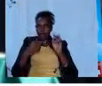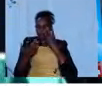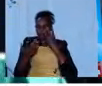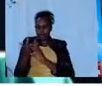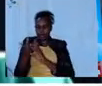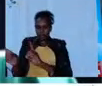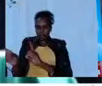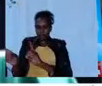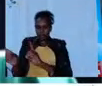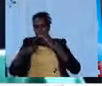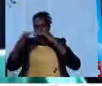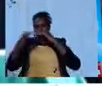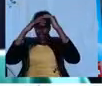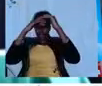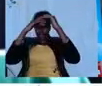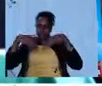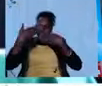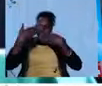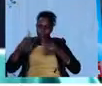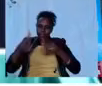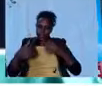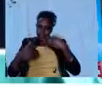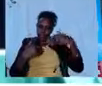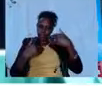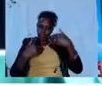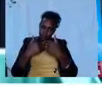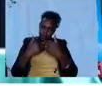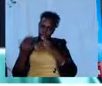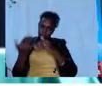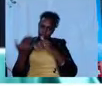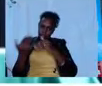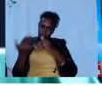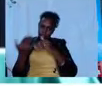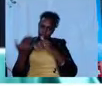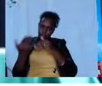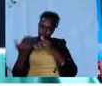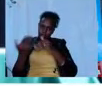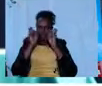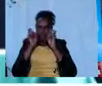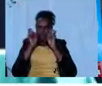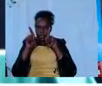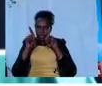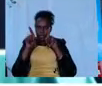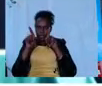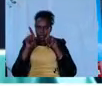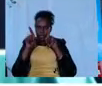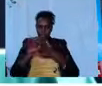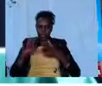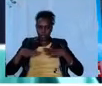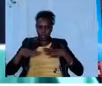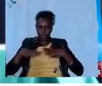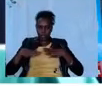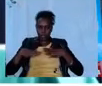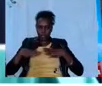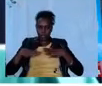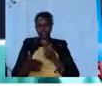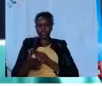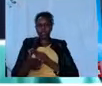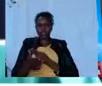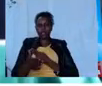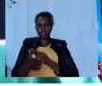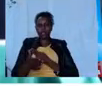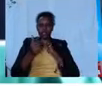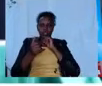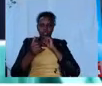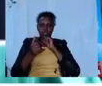earth as in heaven. Give us this day our daily bread, and forgive us our trespasses, as we forgive those who trespass against